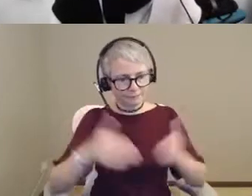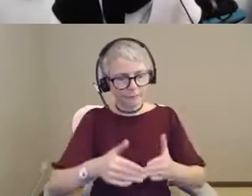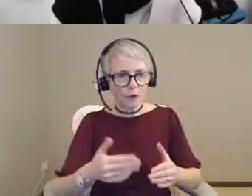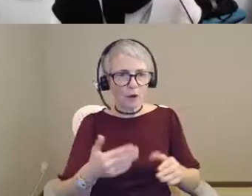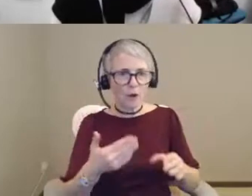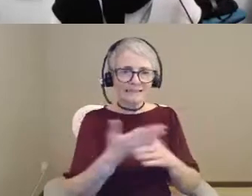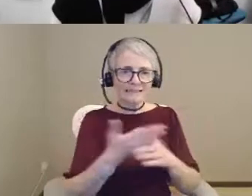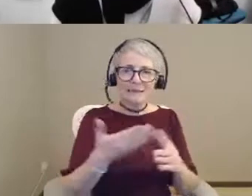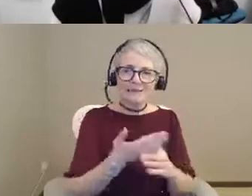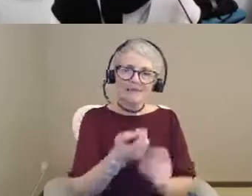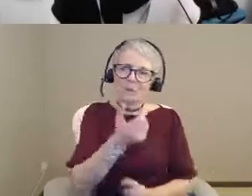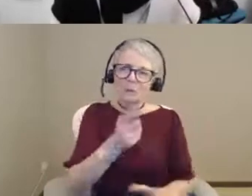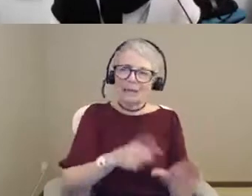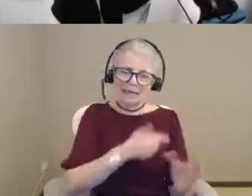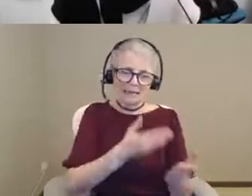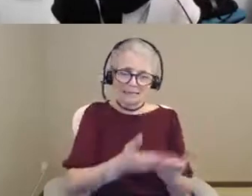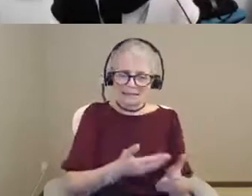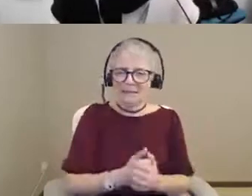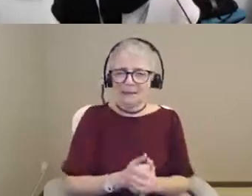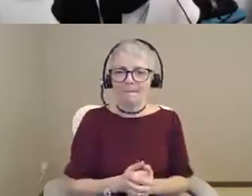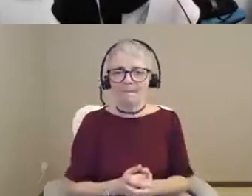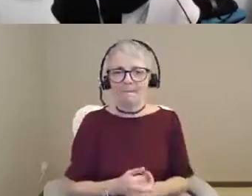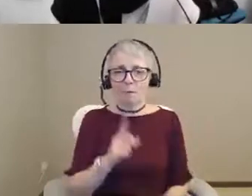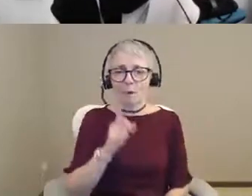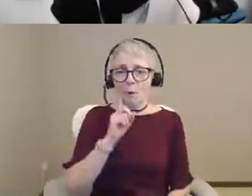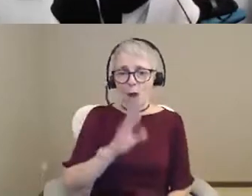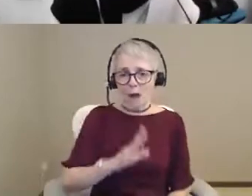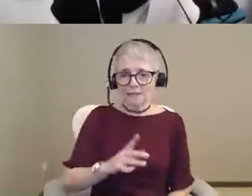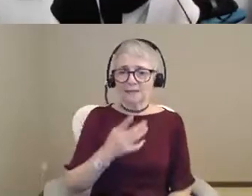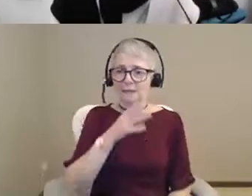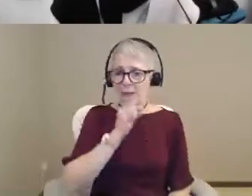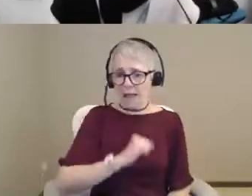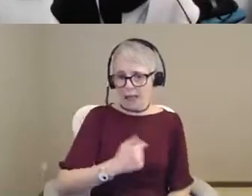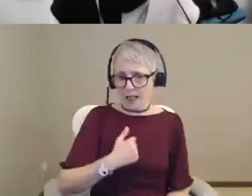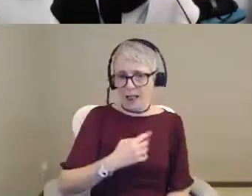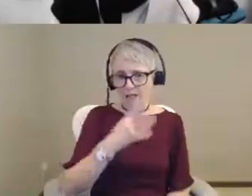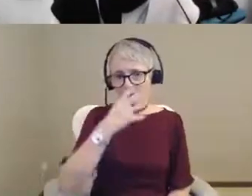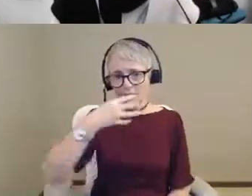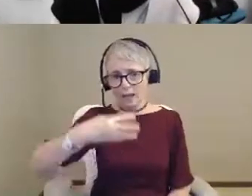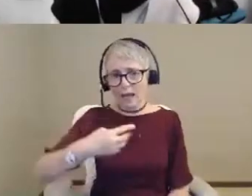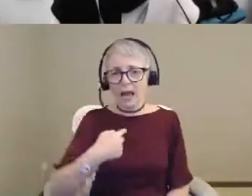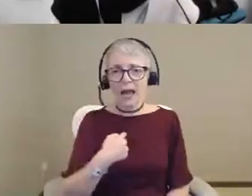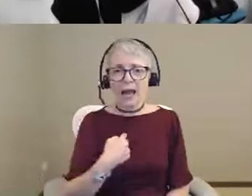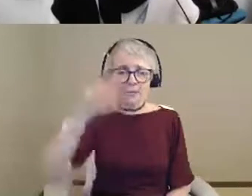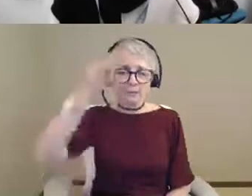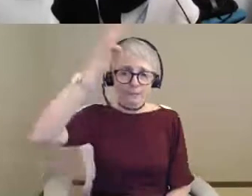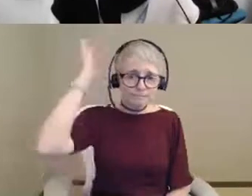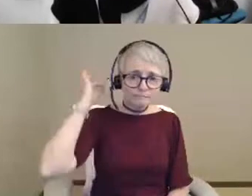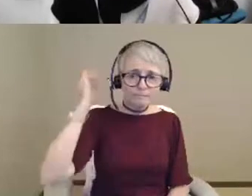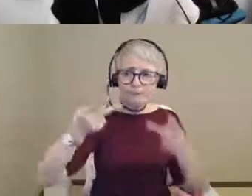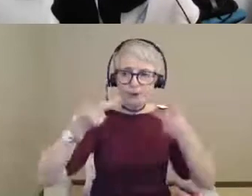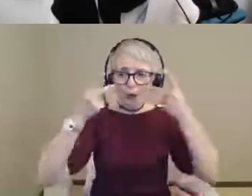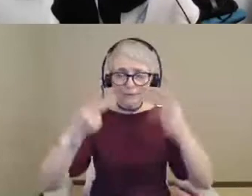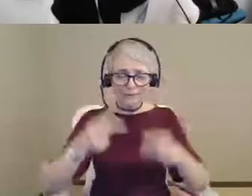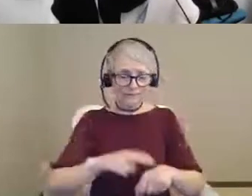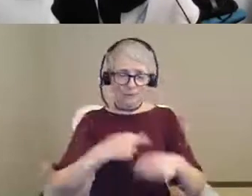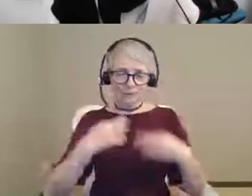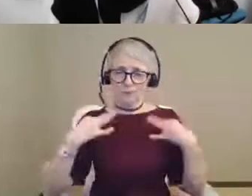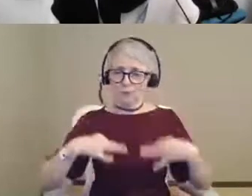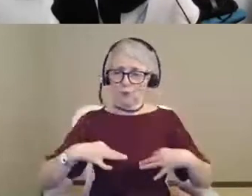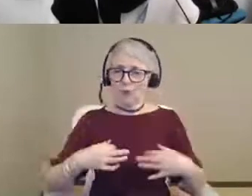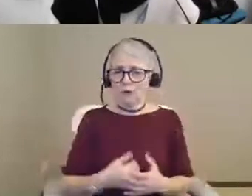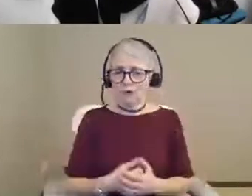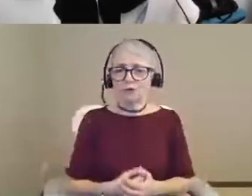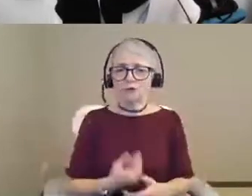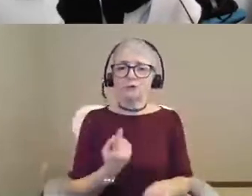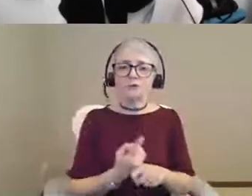few years. I'm a white male, 49 years old, short hair, glasses, and a blue shirt. And I'm